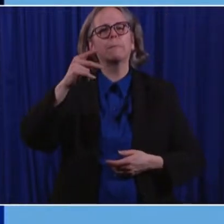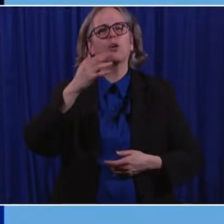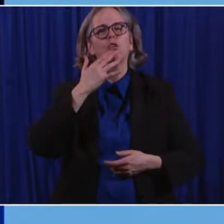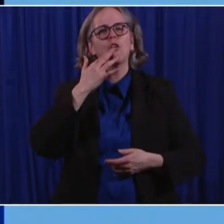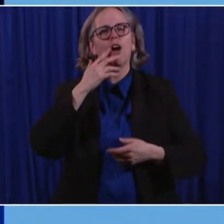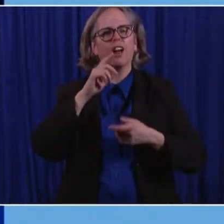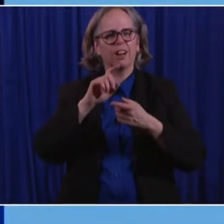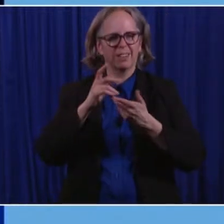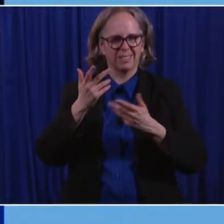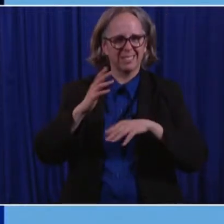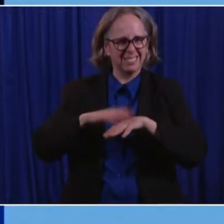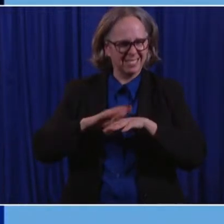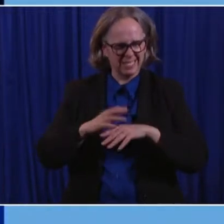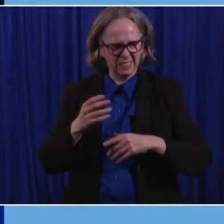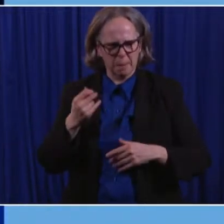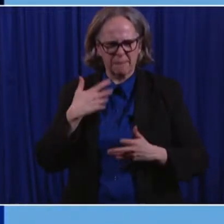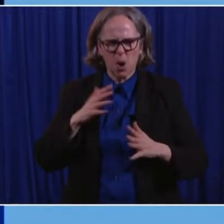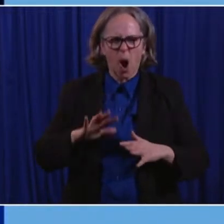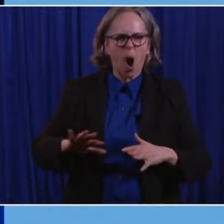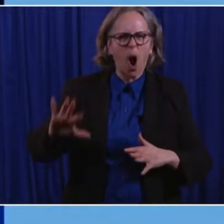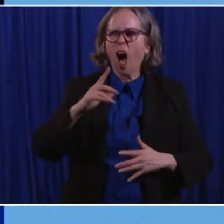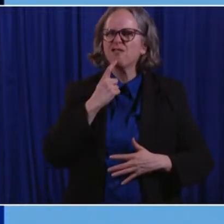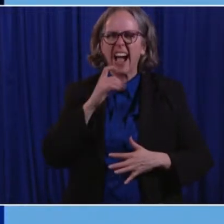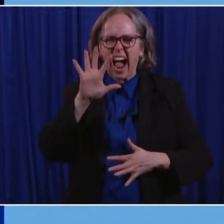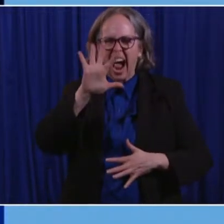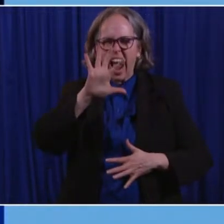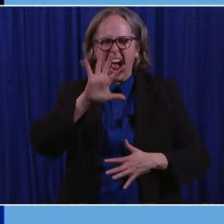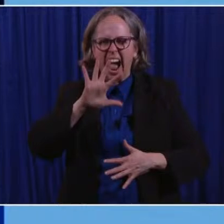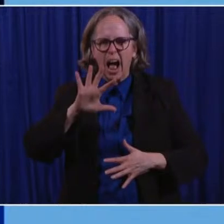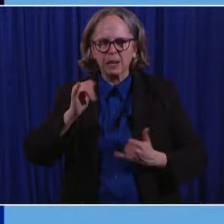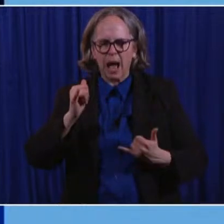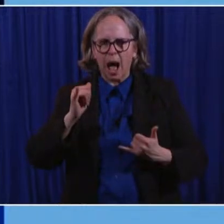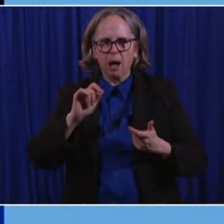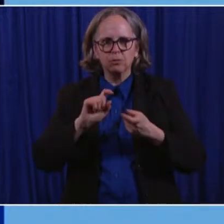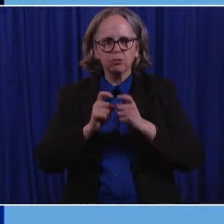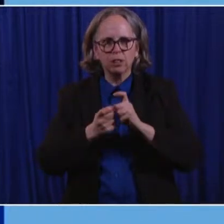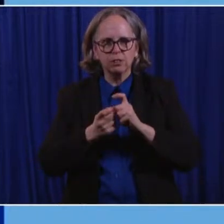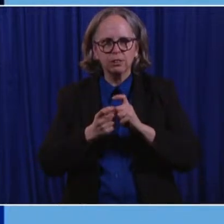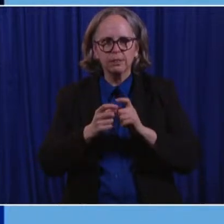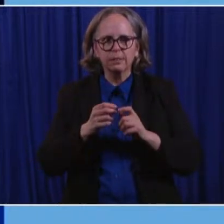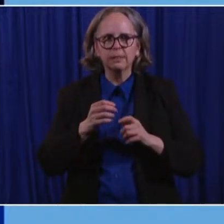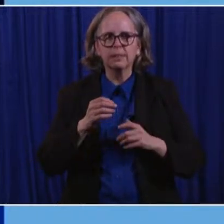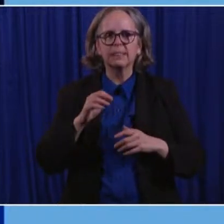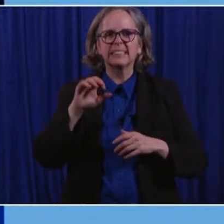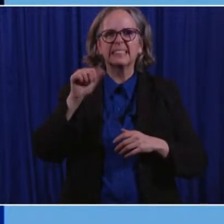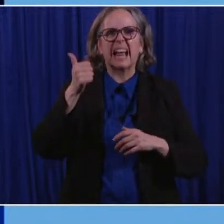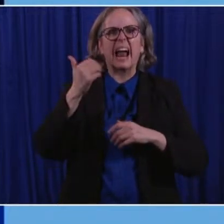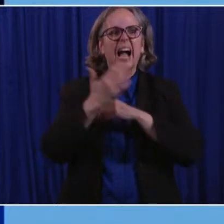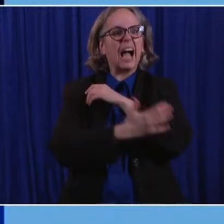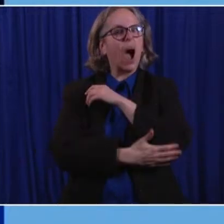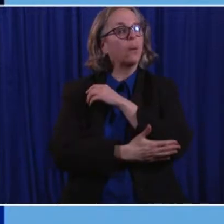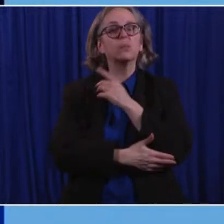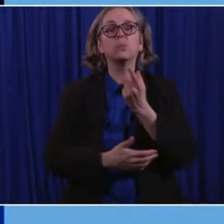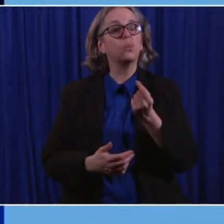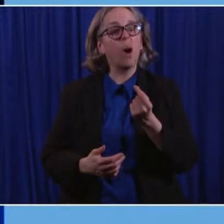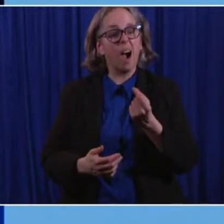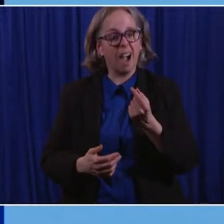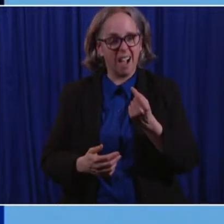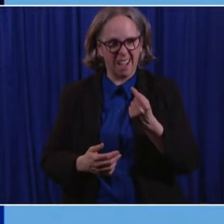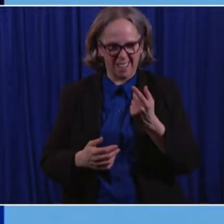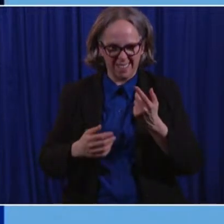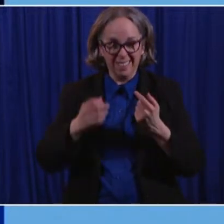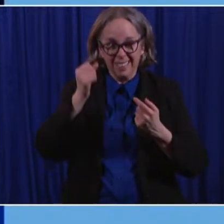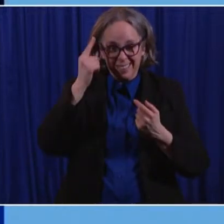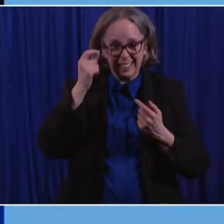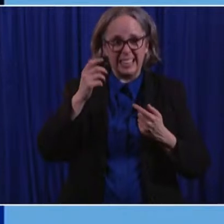red. 10 counties are dropping a level this week. That's good. 6 counties moved from red to orange as their cases per capita dropped